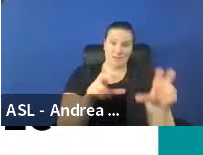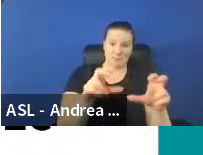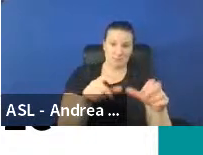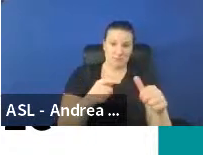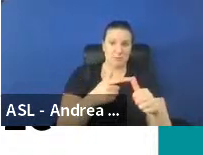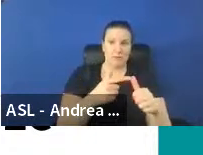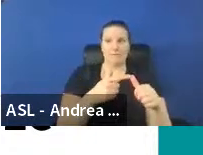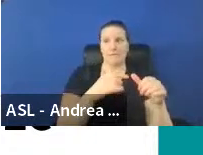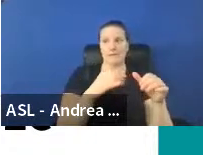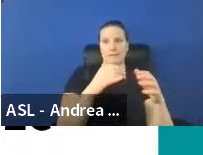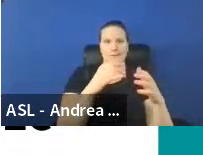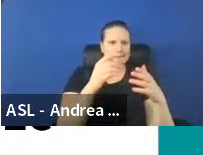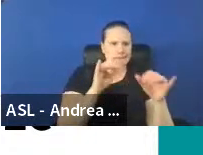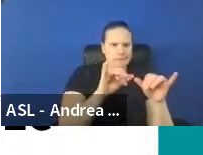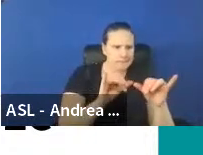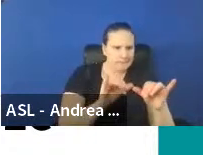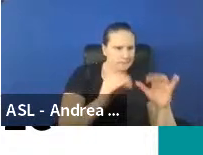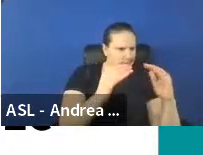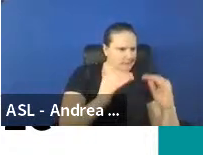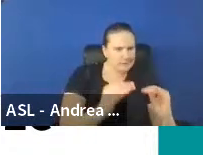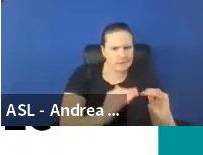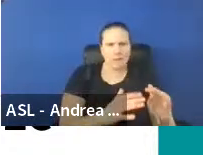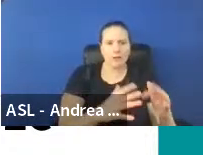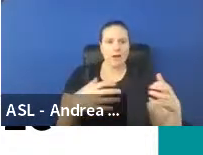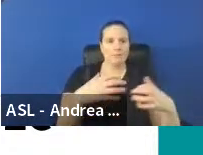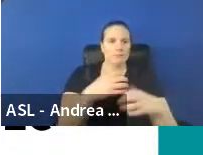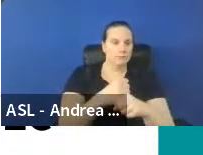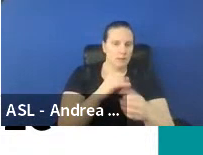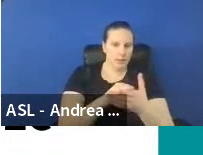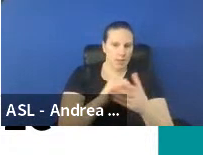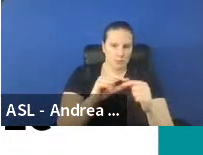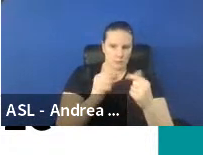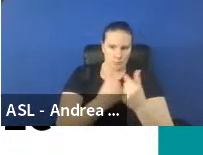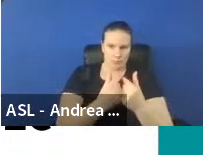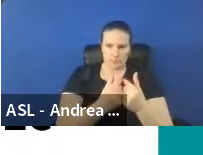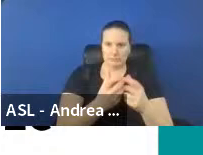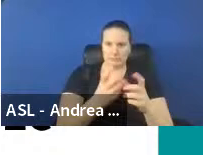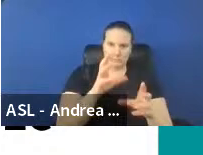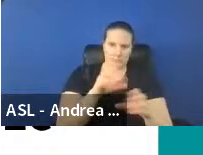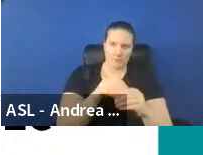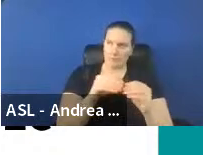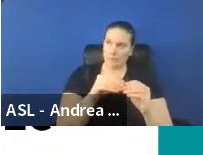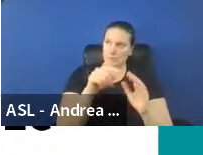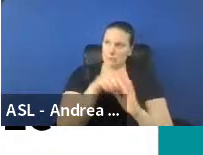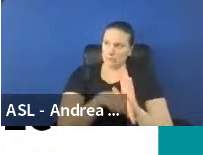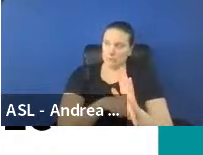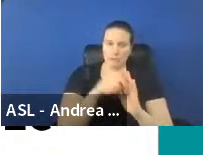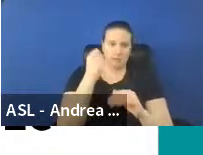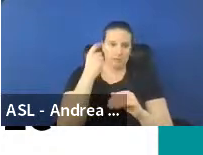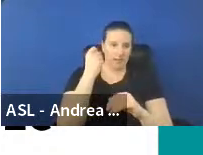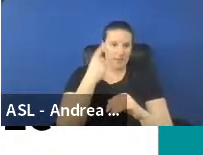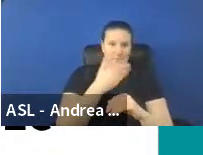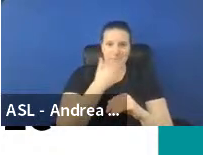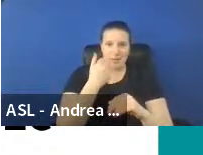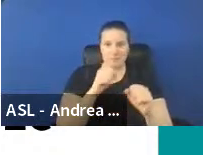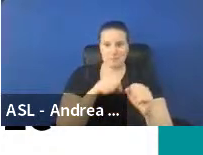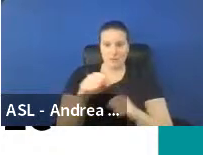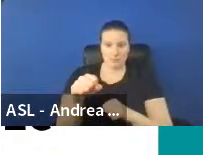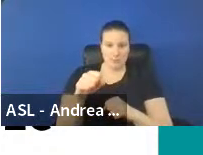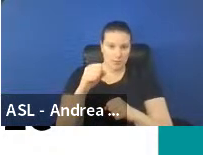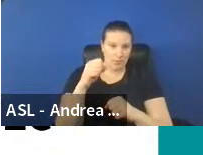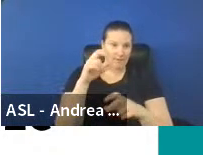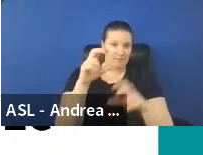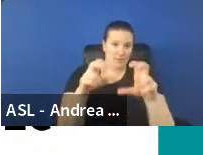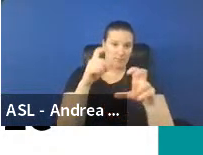these measures. We really want to sort of condense that group so that we can dive in more deeply and really understand the best possible investment for the